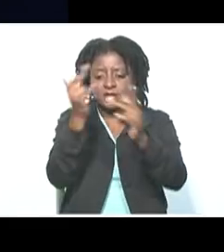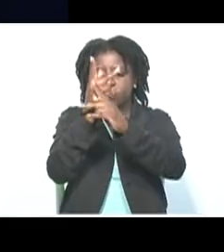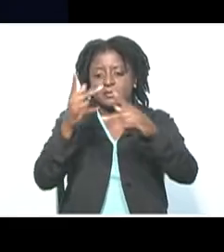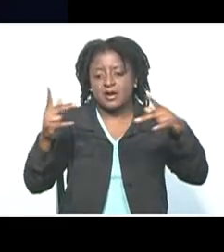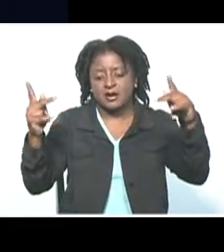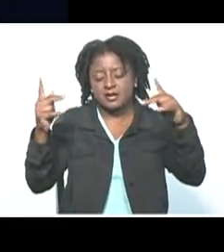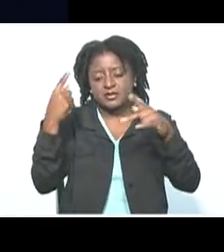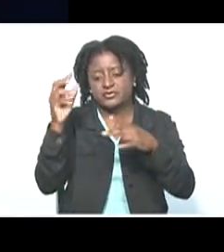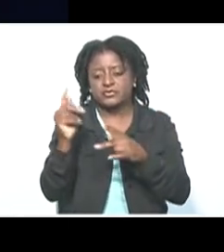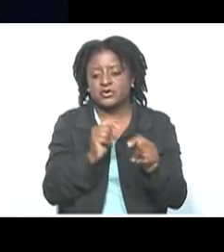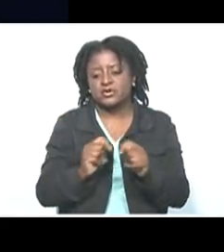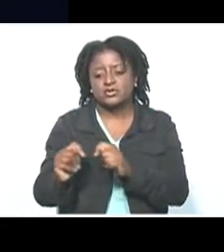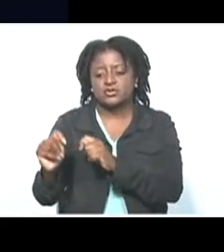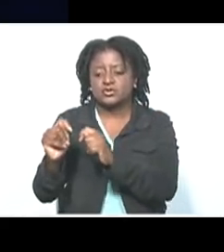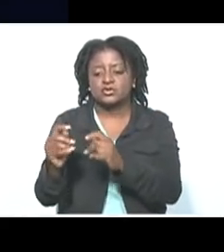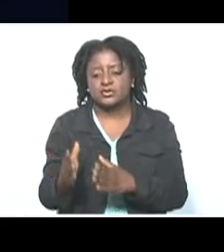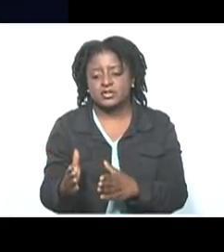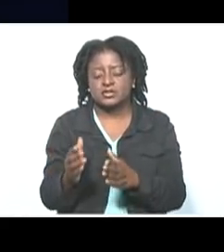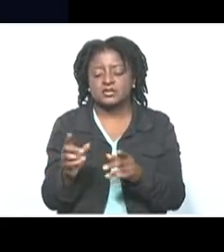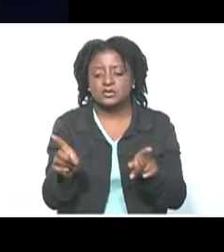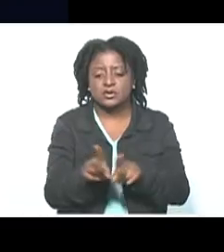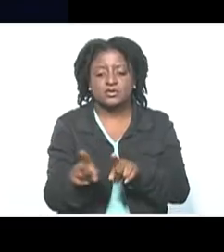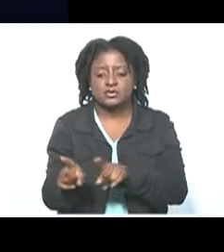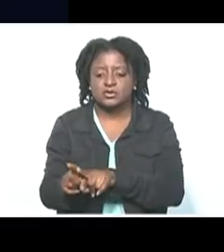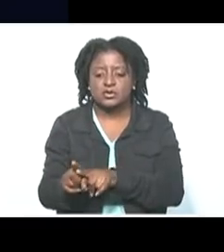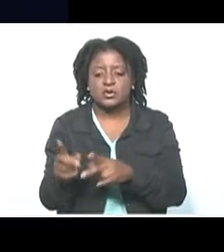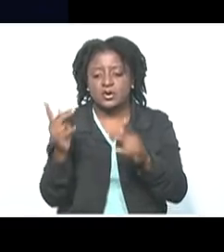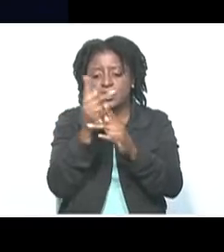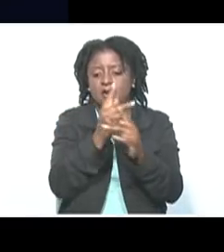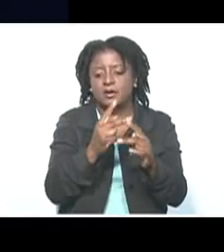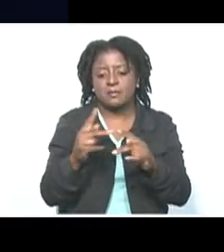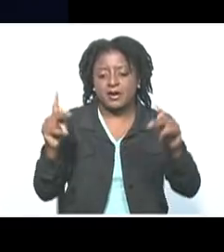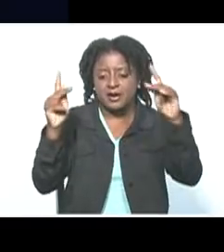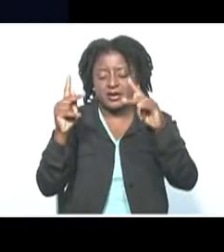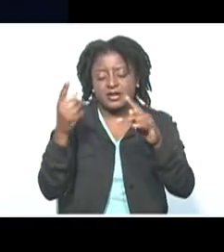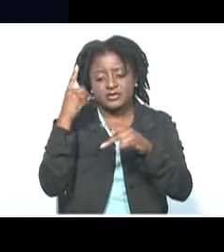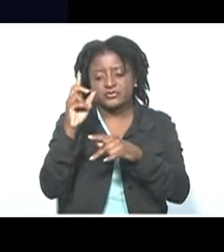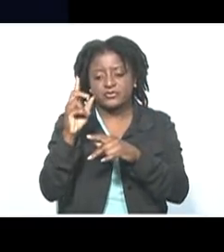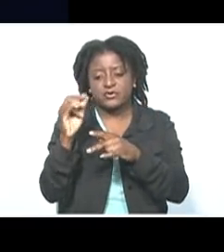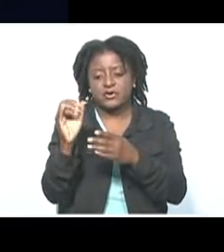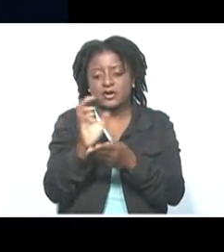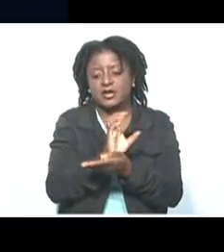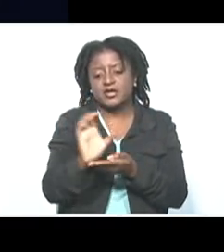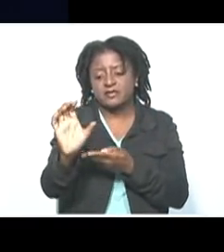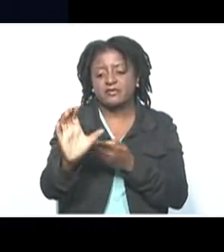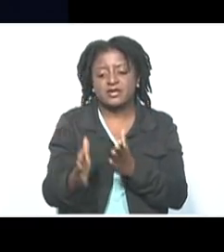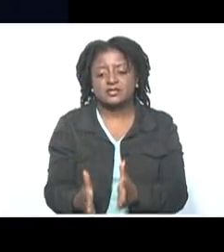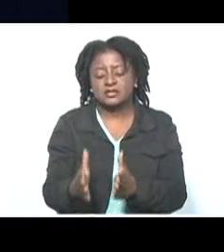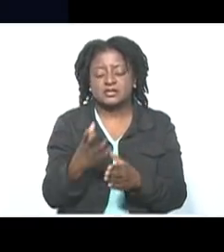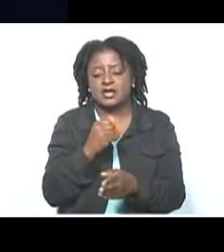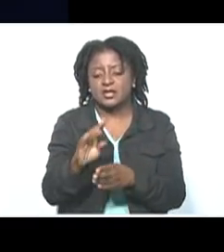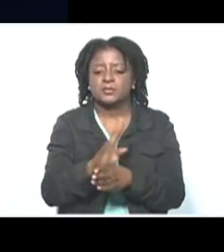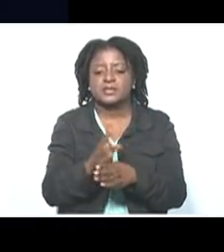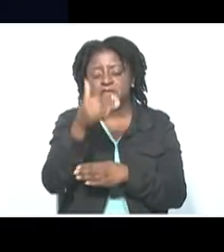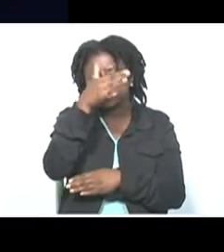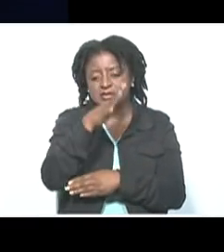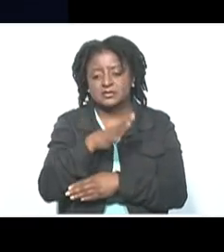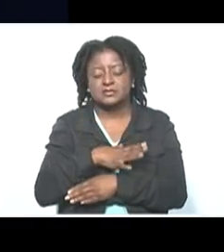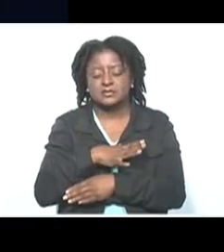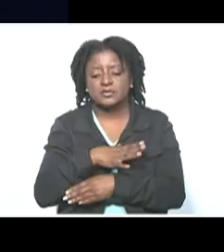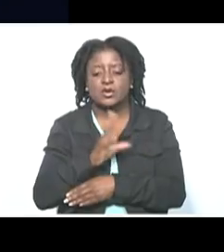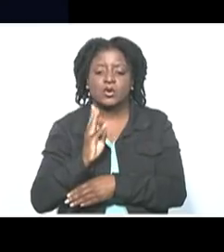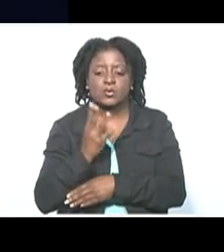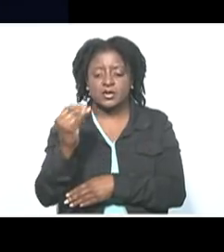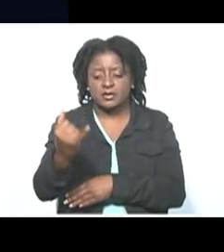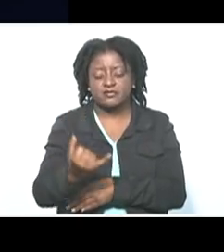tourists. We are also a paradise for investors and businessmen. We invite you